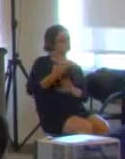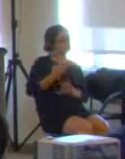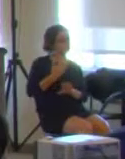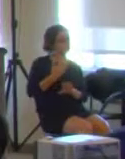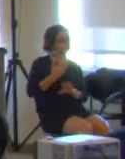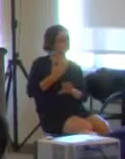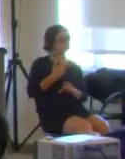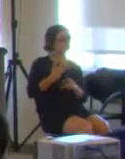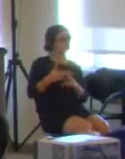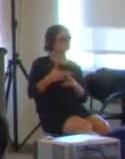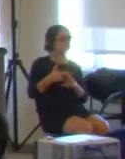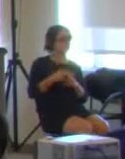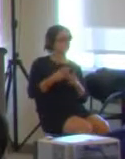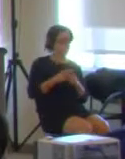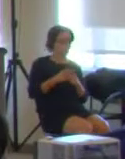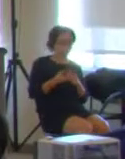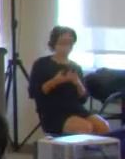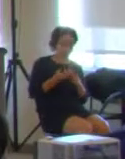what's the word,